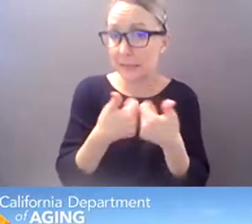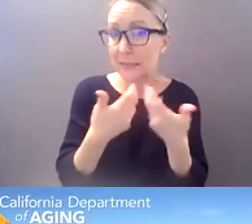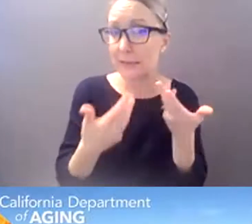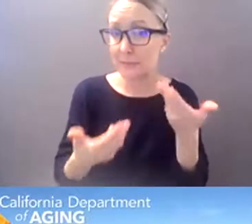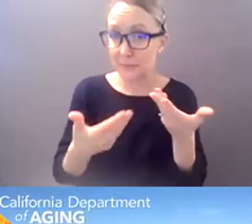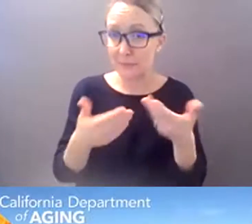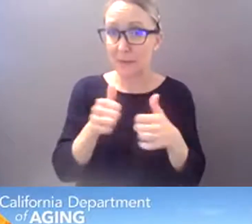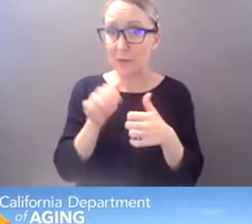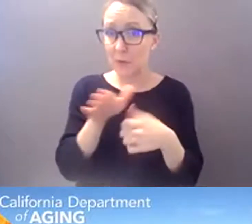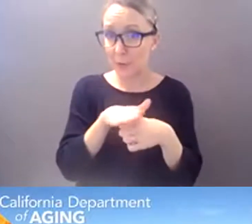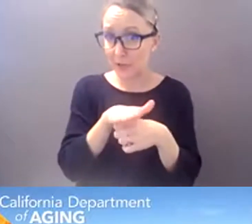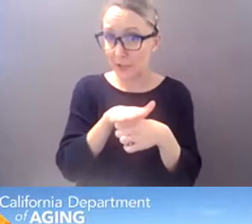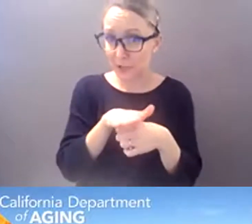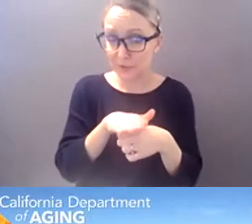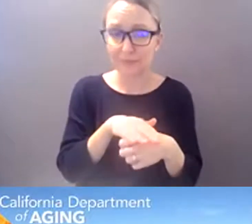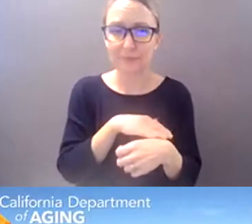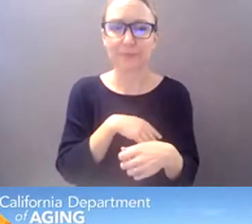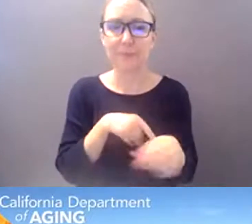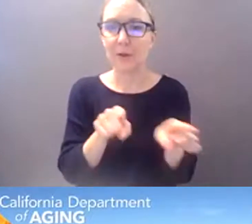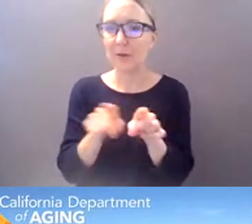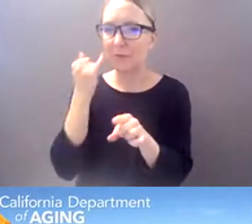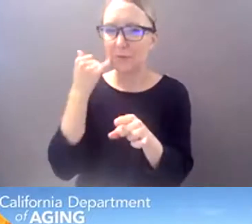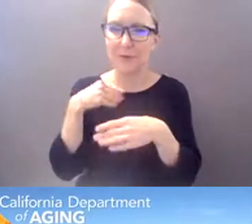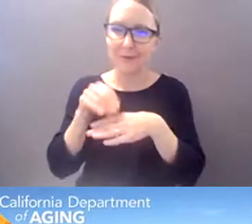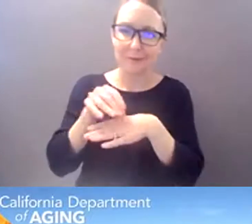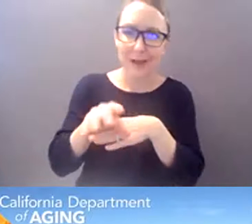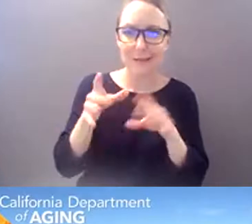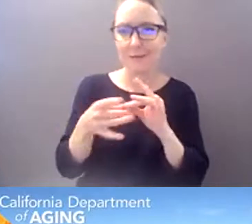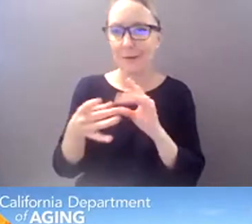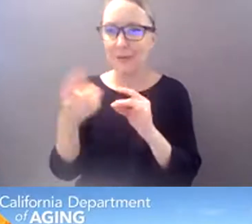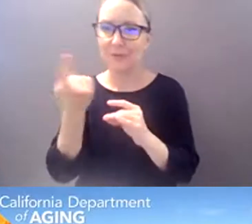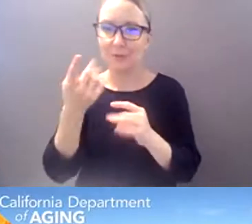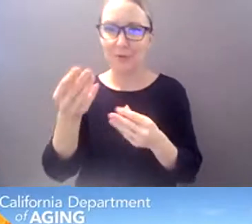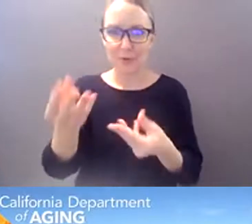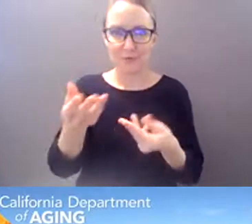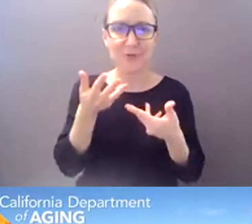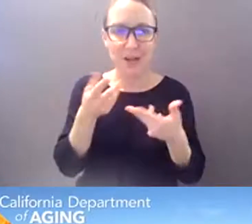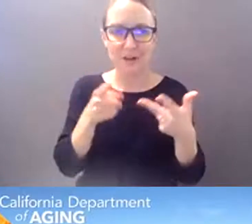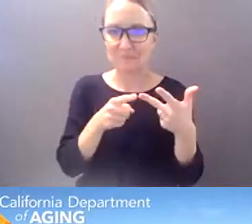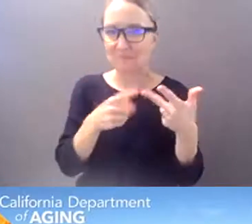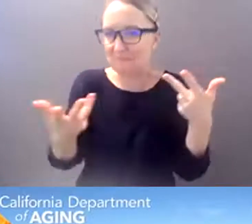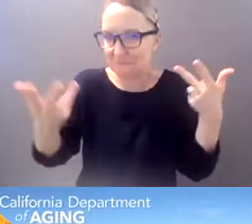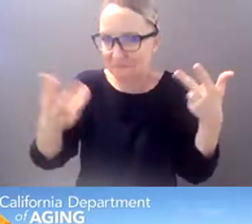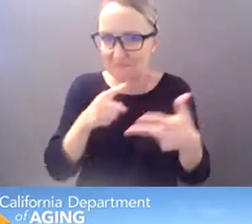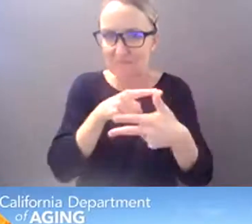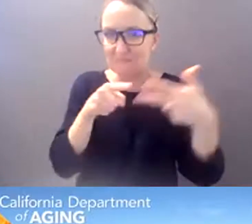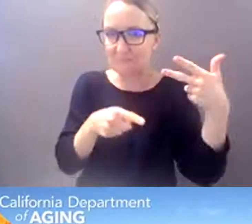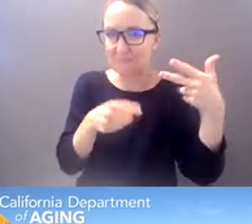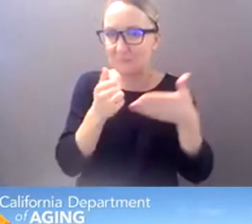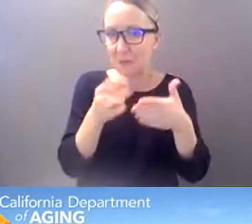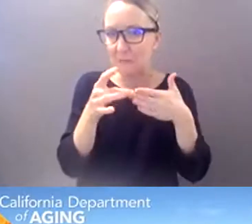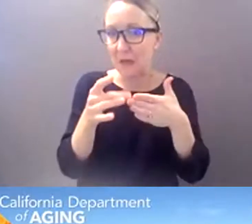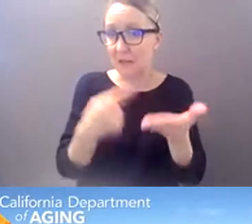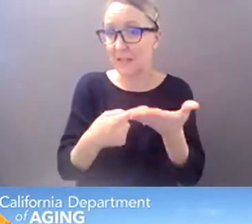region specifically? And if you also have any advice or comments that you'd like to share or discuss with, any of the folks